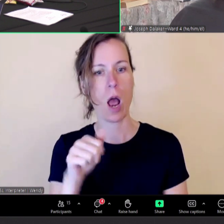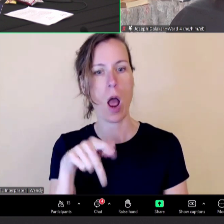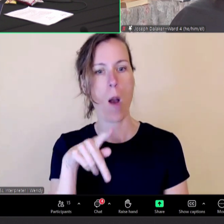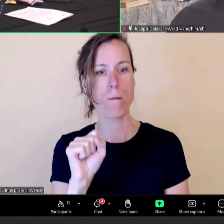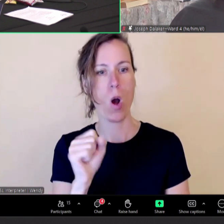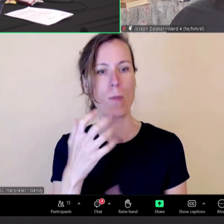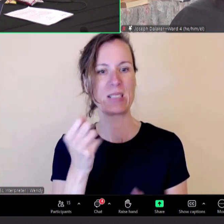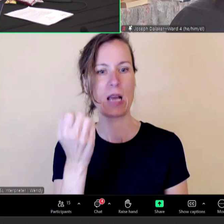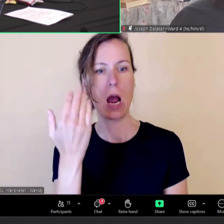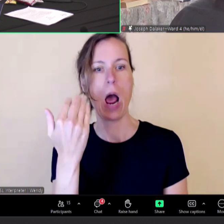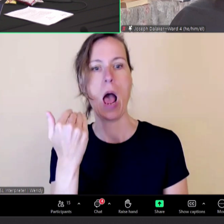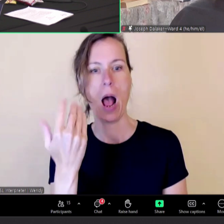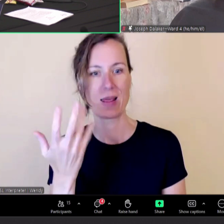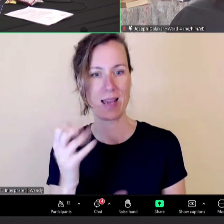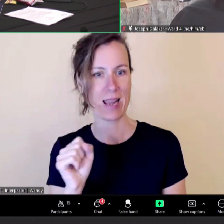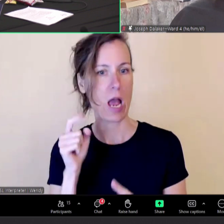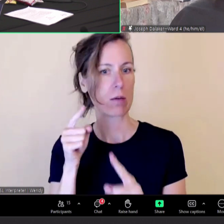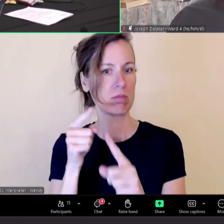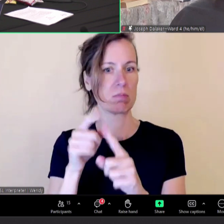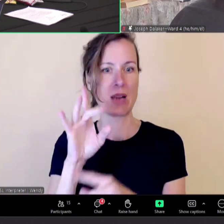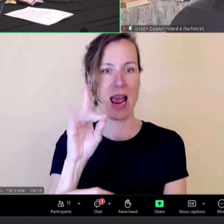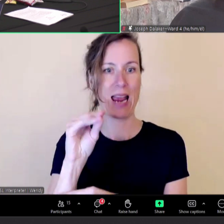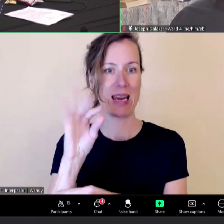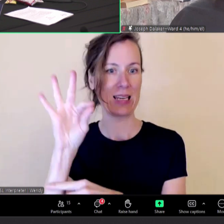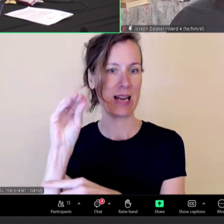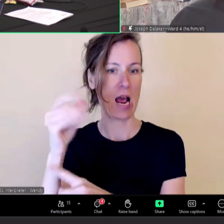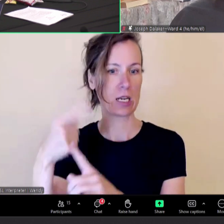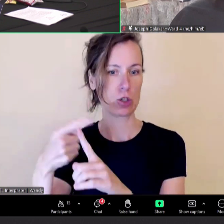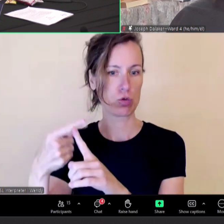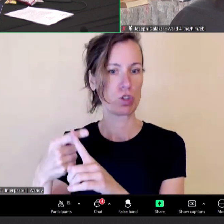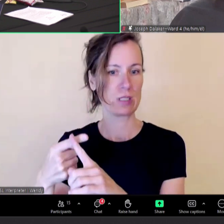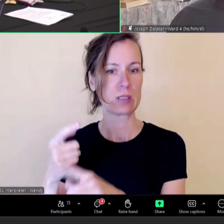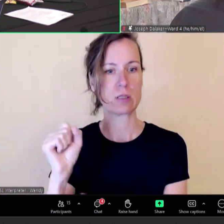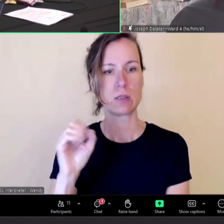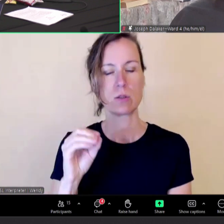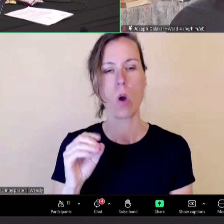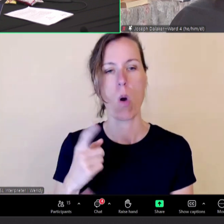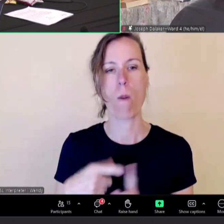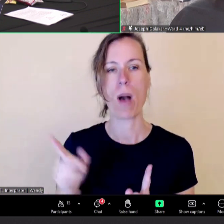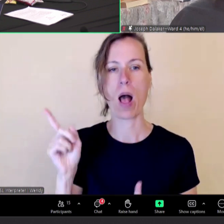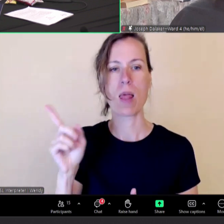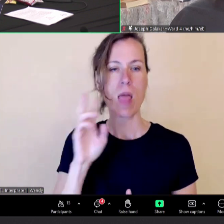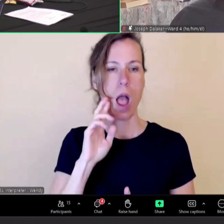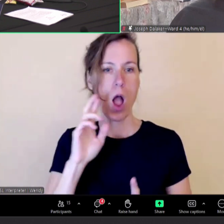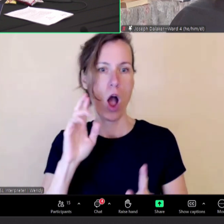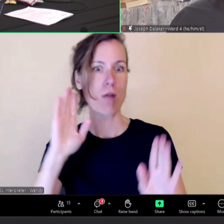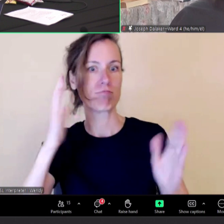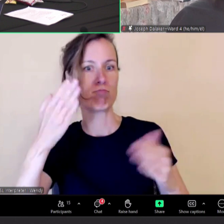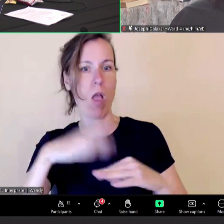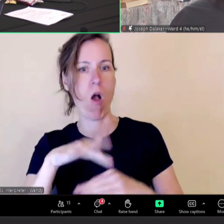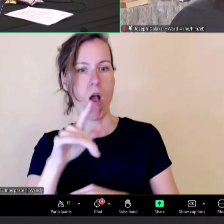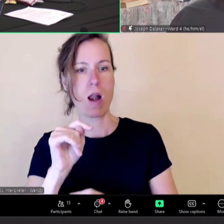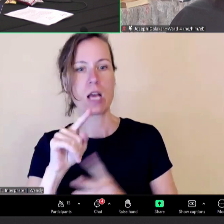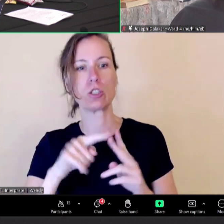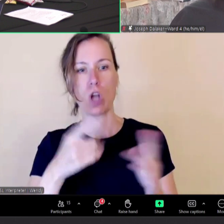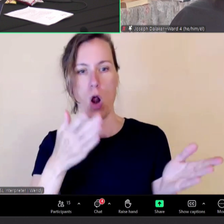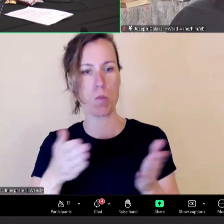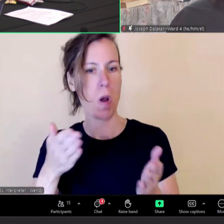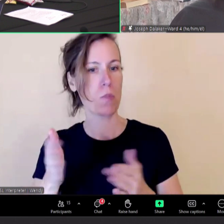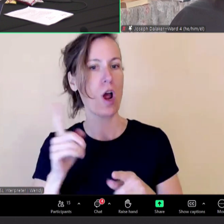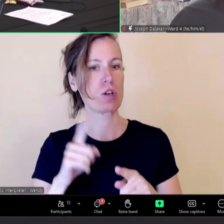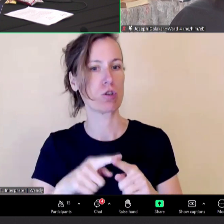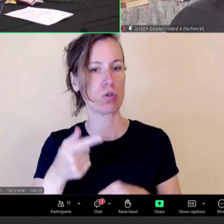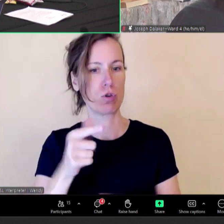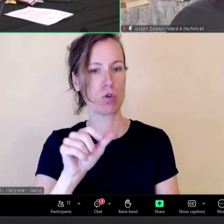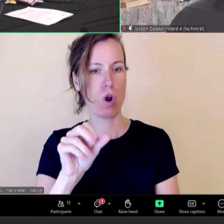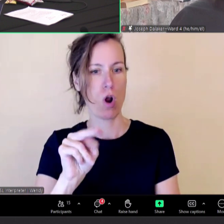We have it on record. But they are definitely on top of it. They started preparations for the turning on the AC May 1st.